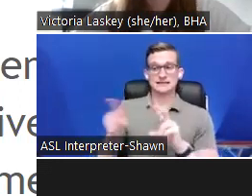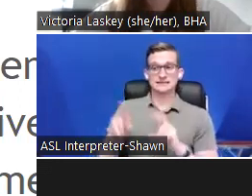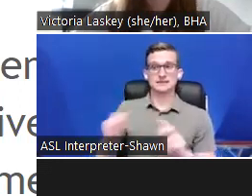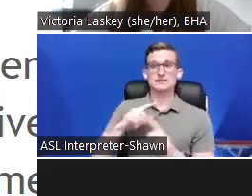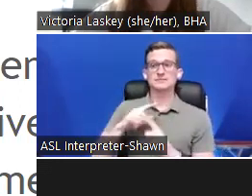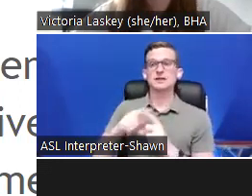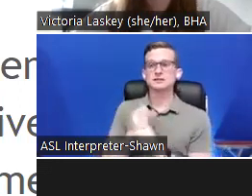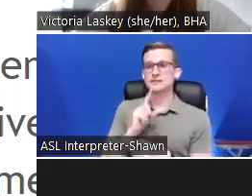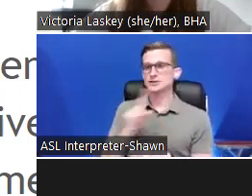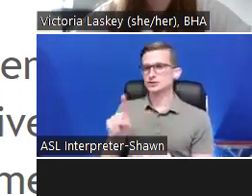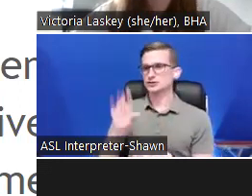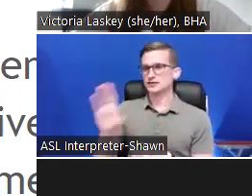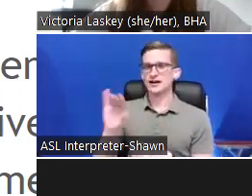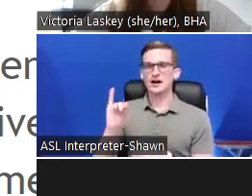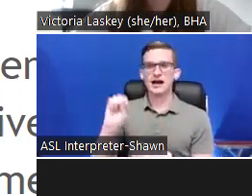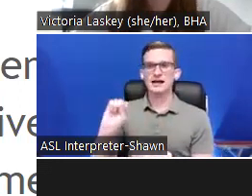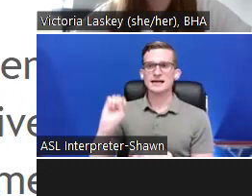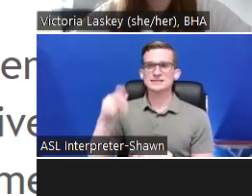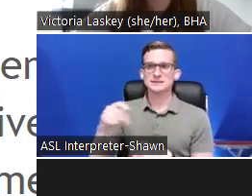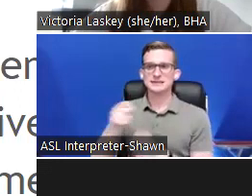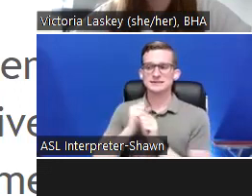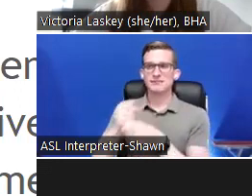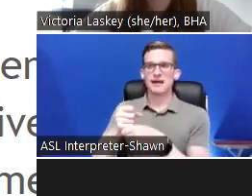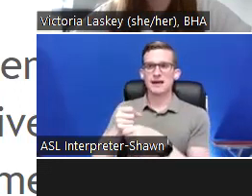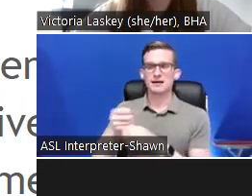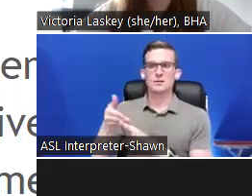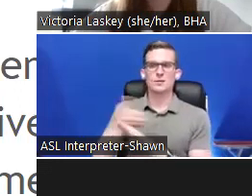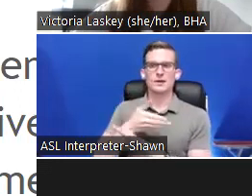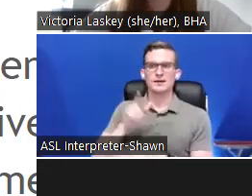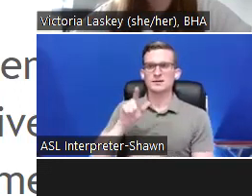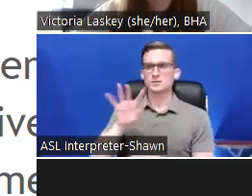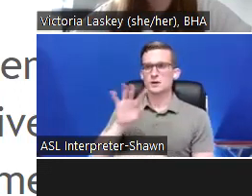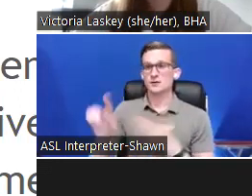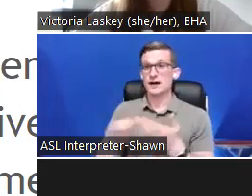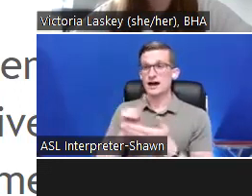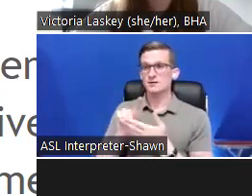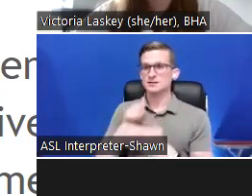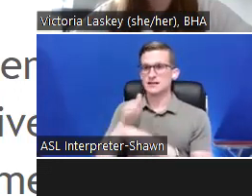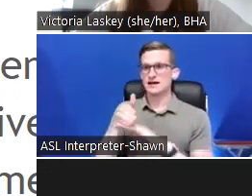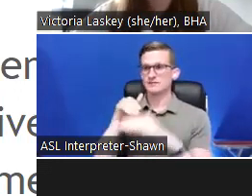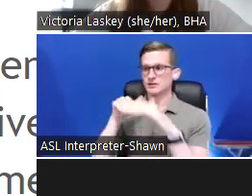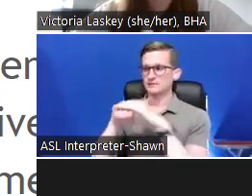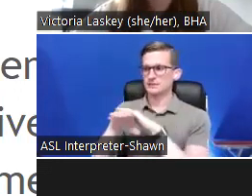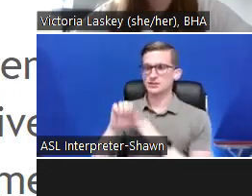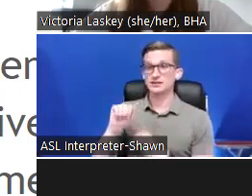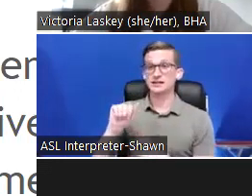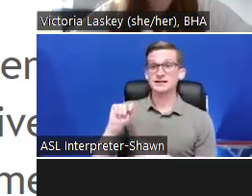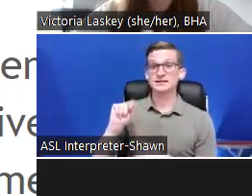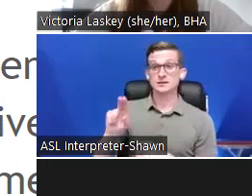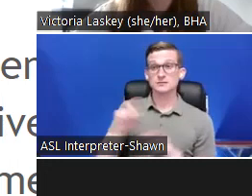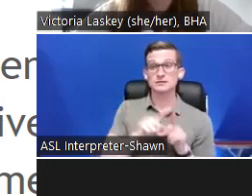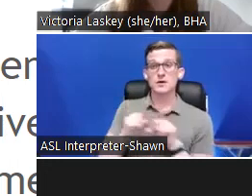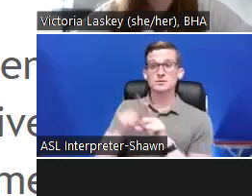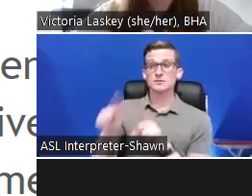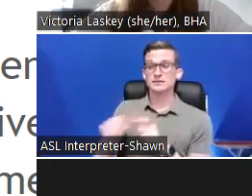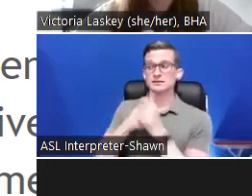plan is created within 24 hours after admission. And ATUs must also be in compliance with all of the building